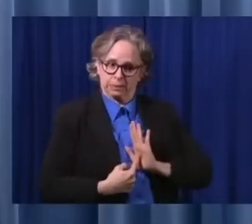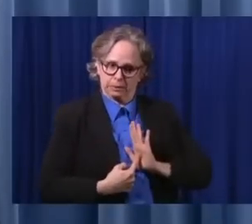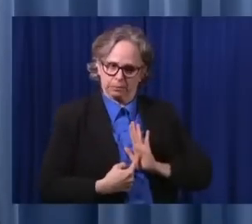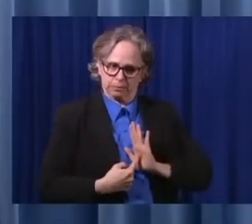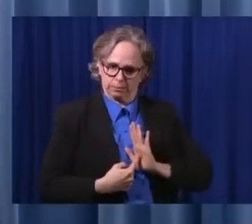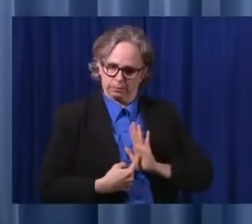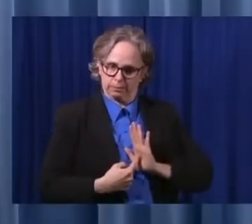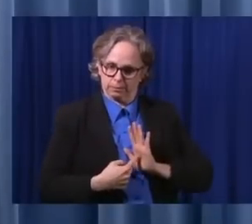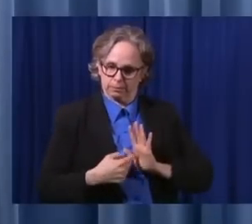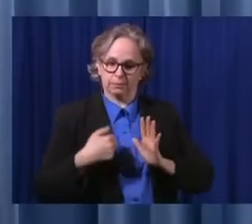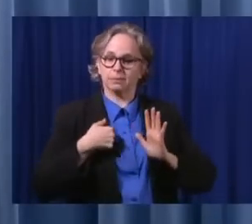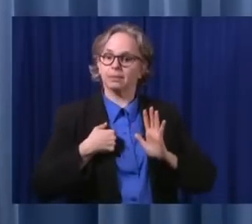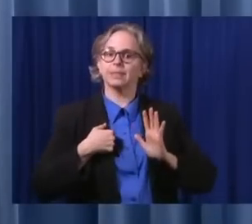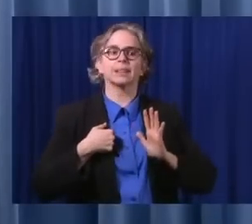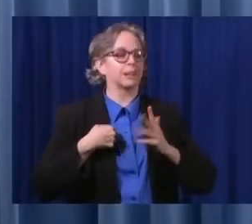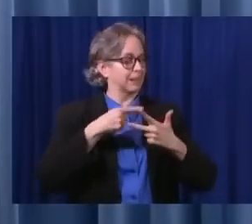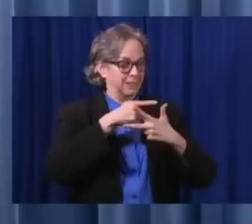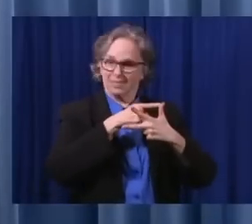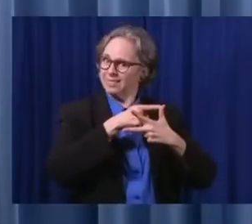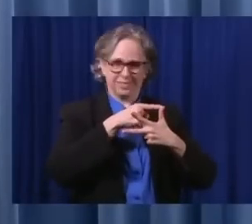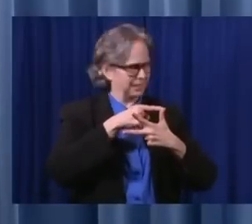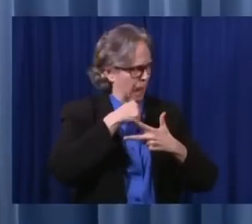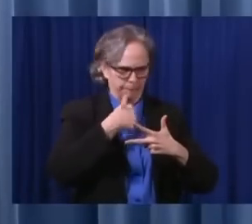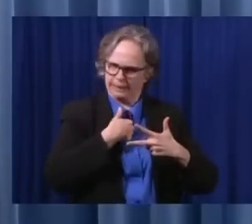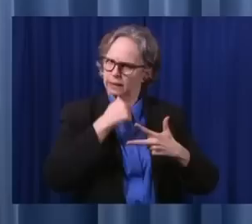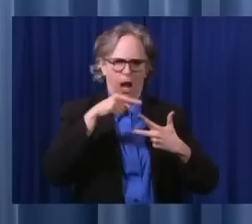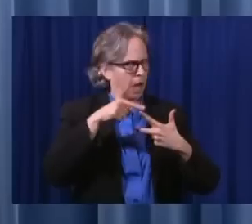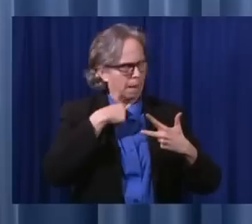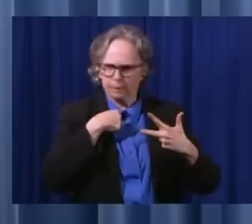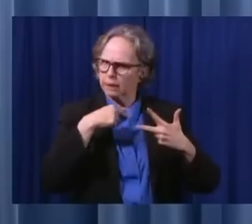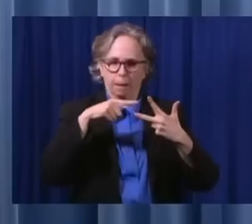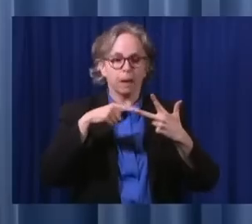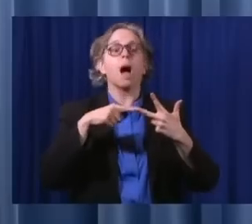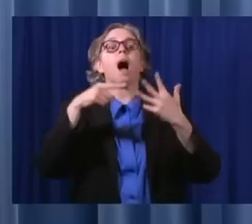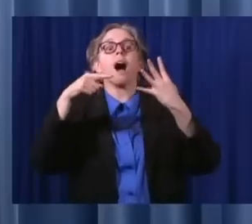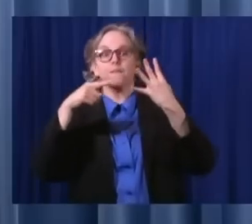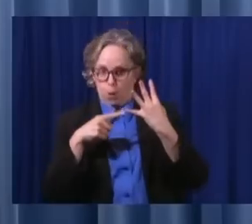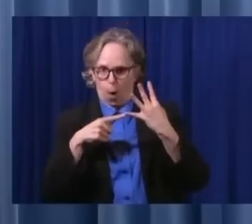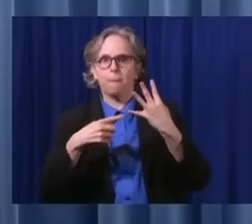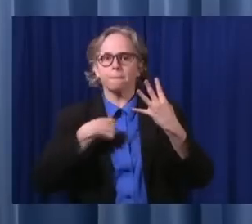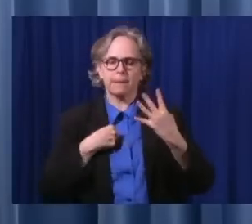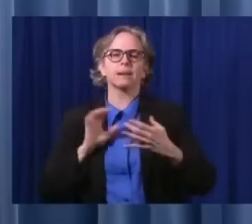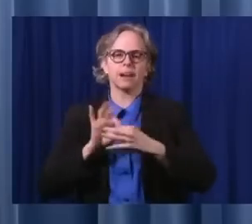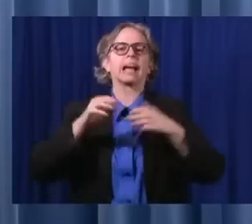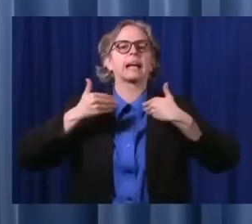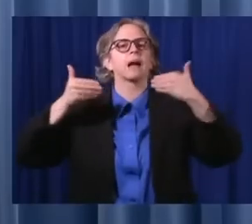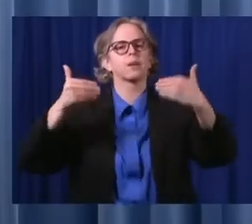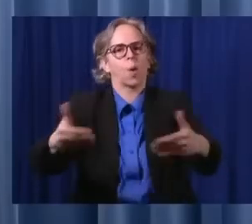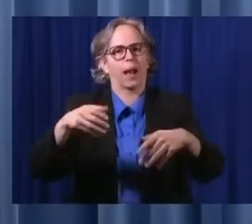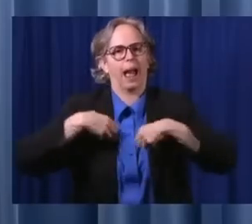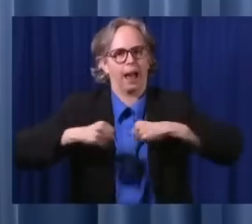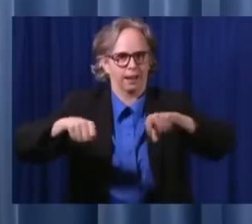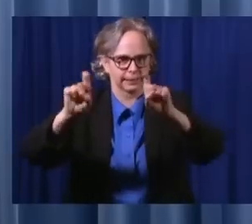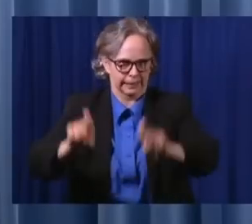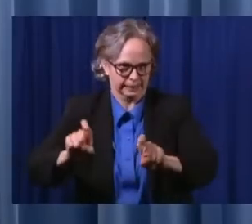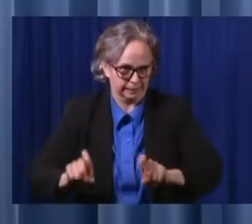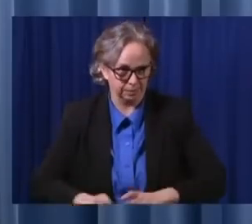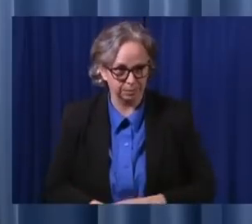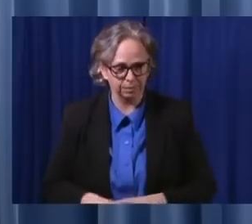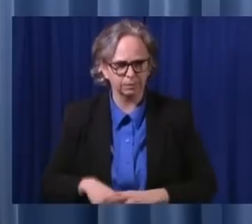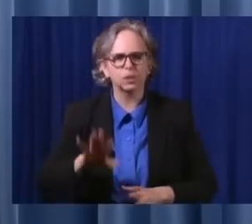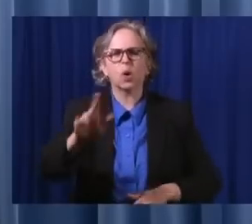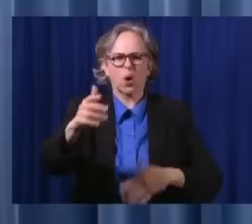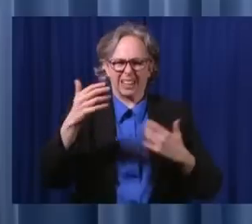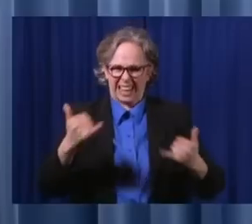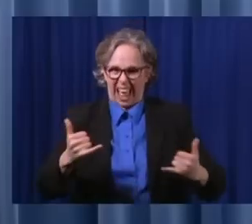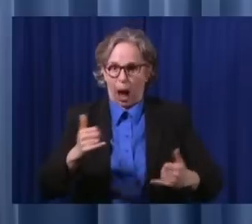expansion. We are talking with hospitals to expand the